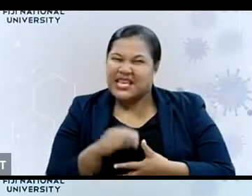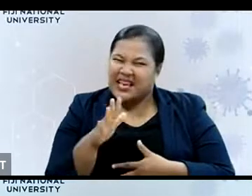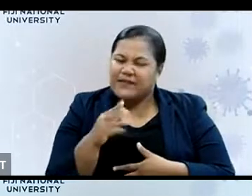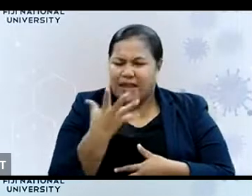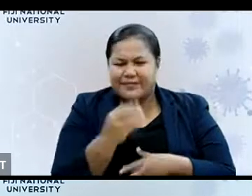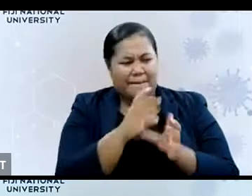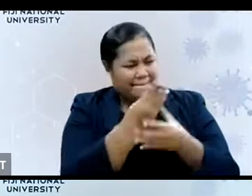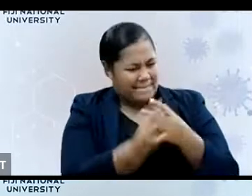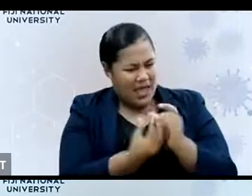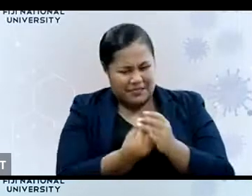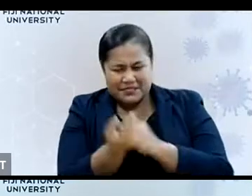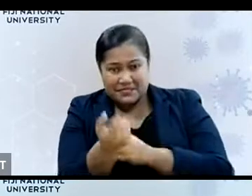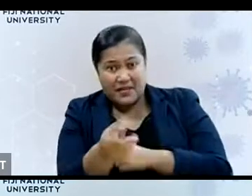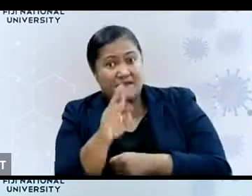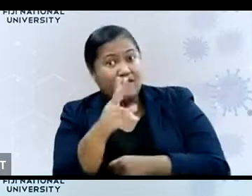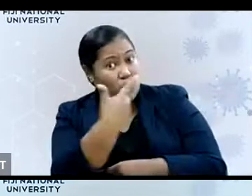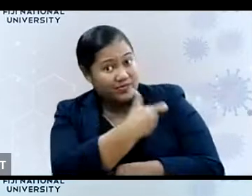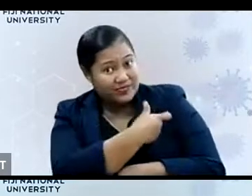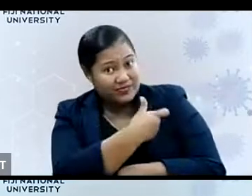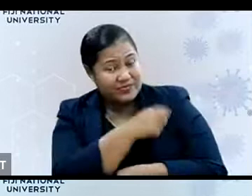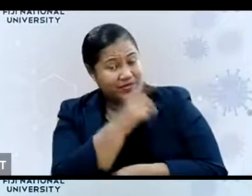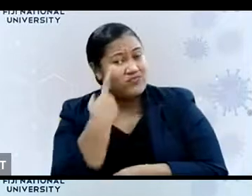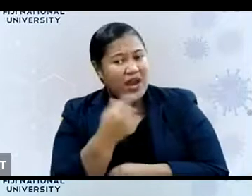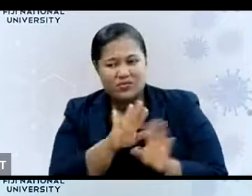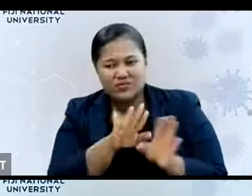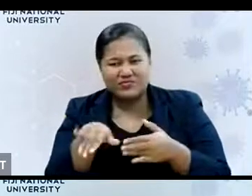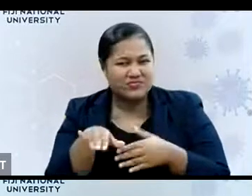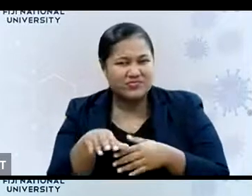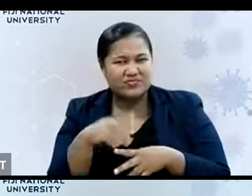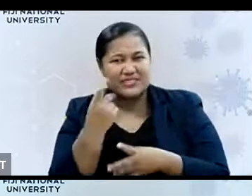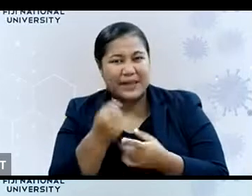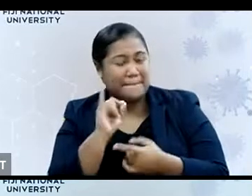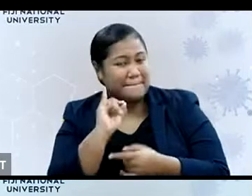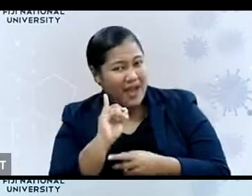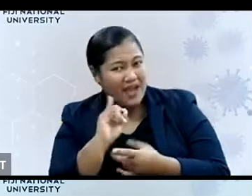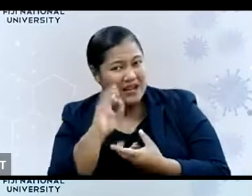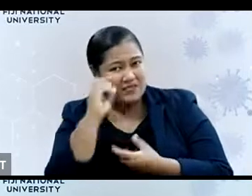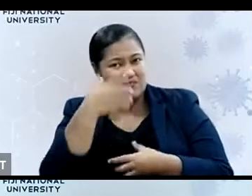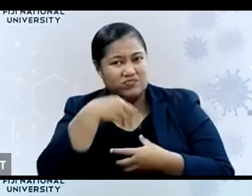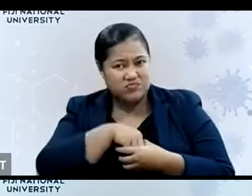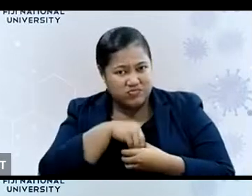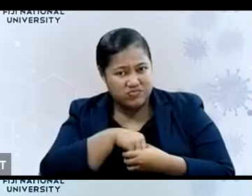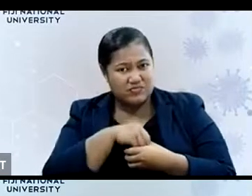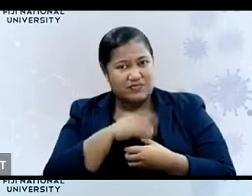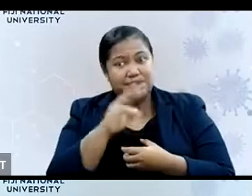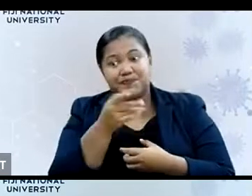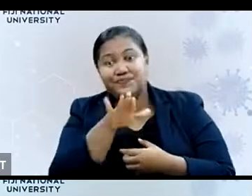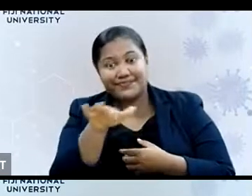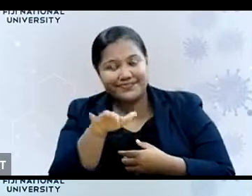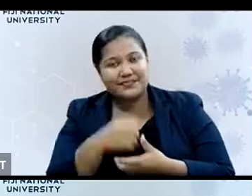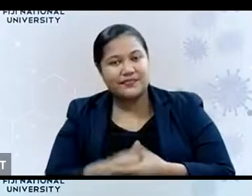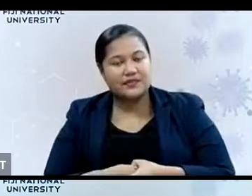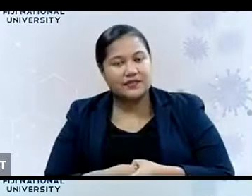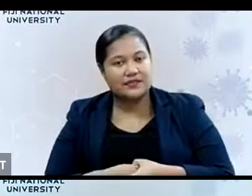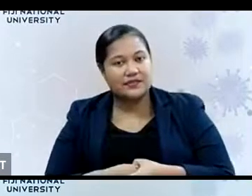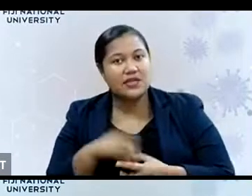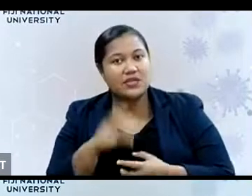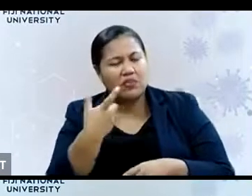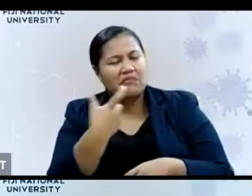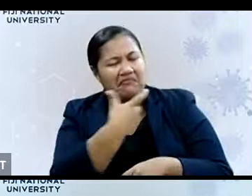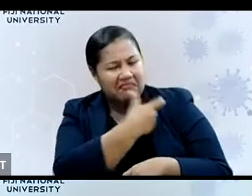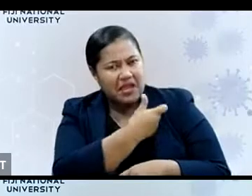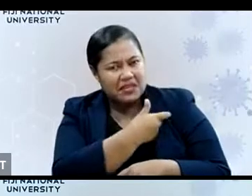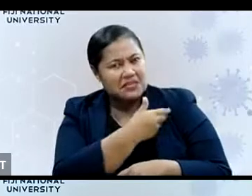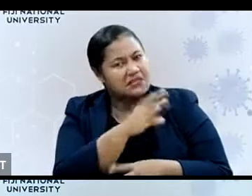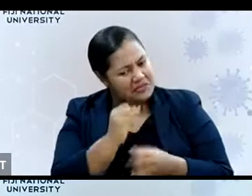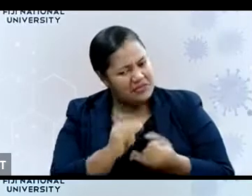for the vaccines in terms of preventing any infection, including infections due to variants, that the vaccines are performing very,